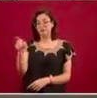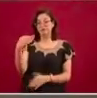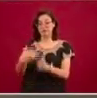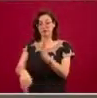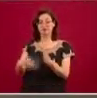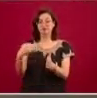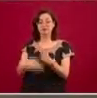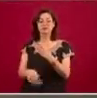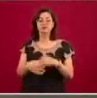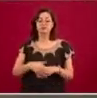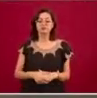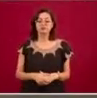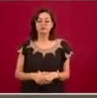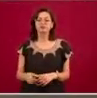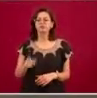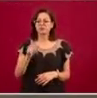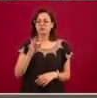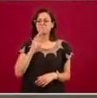with the Q&A period.